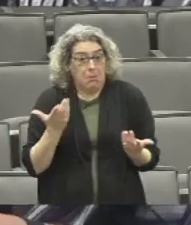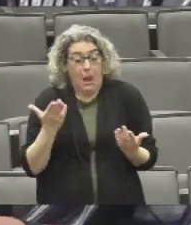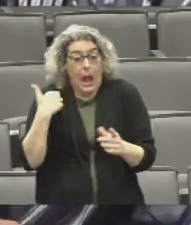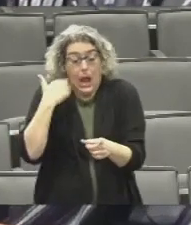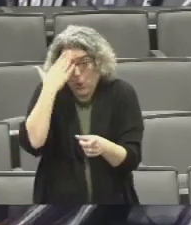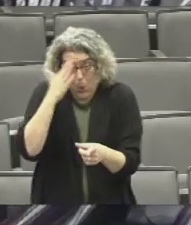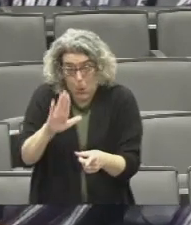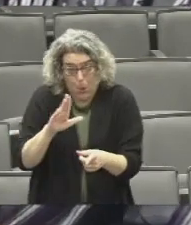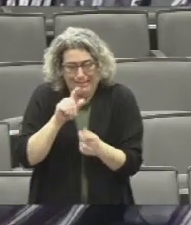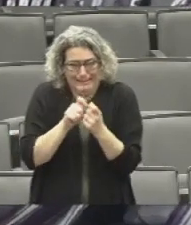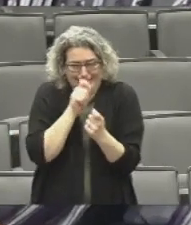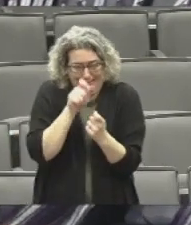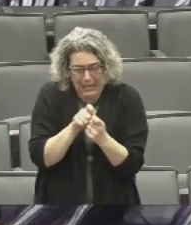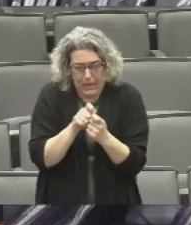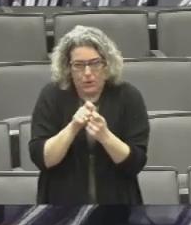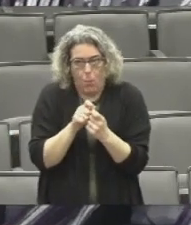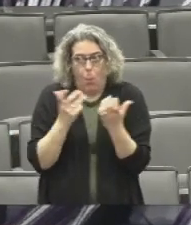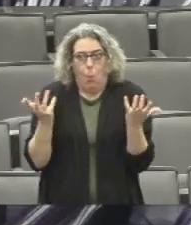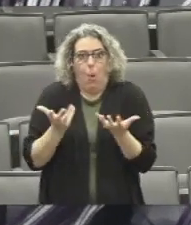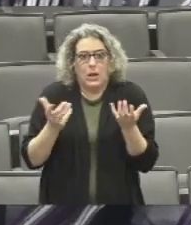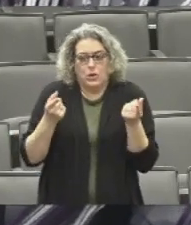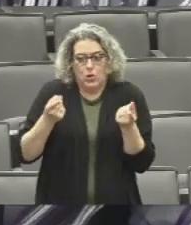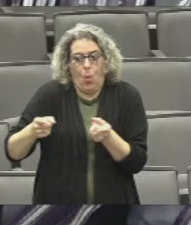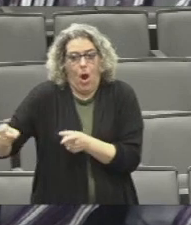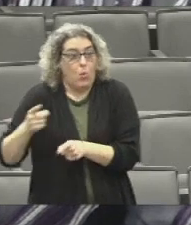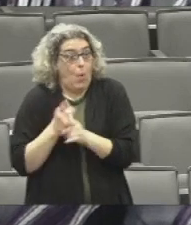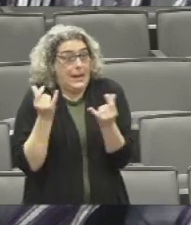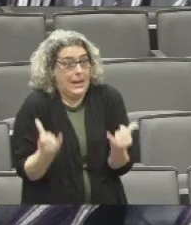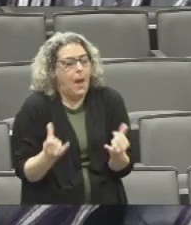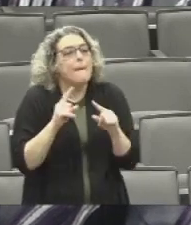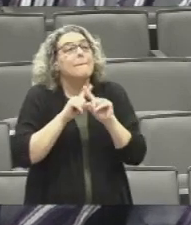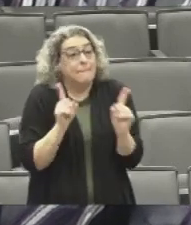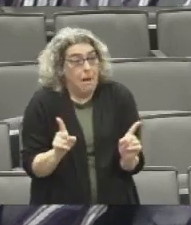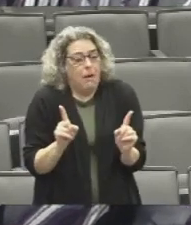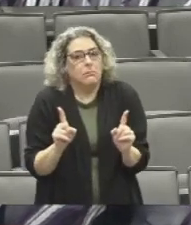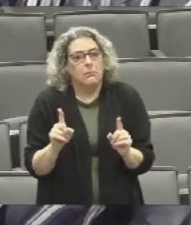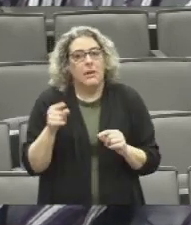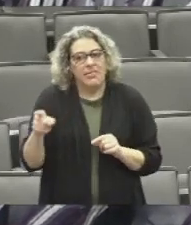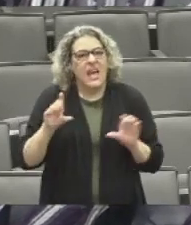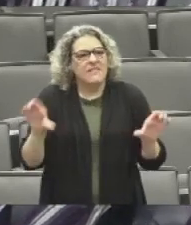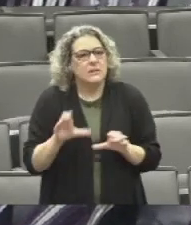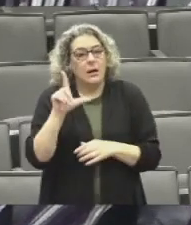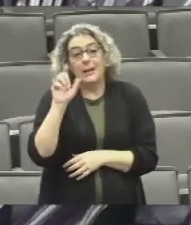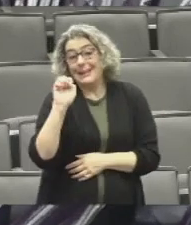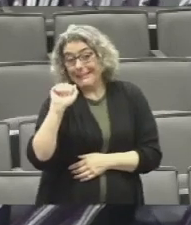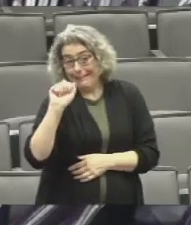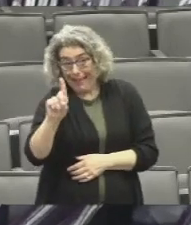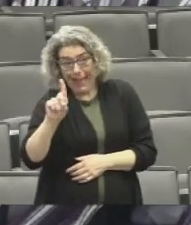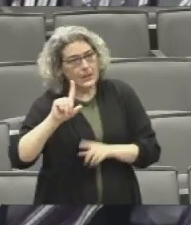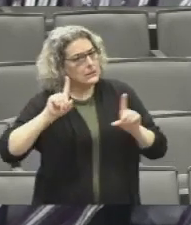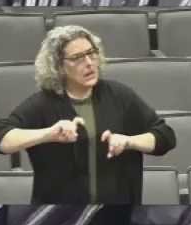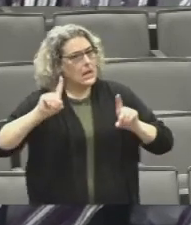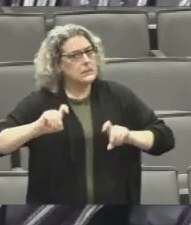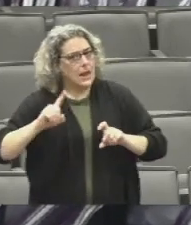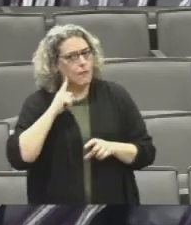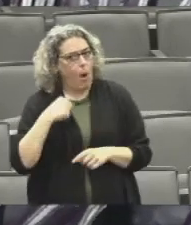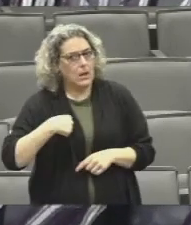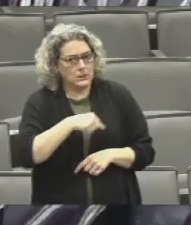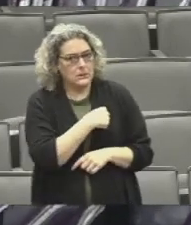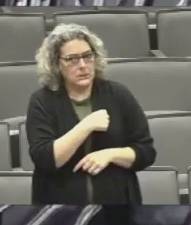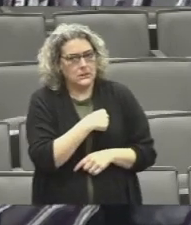I don't know the exact what is going on at this time, but they have done lead testing for